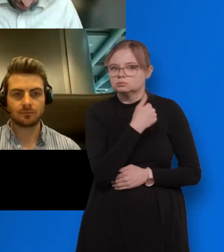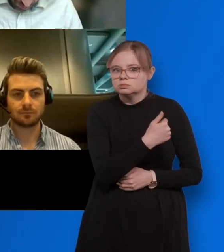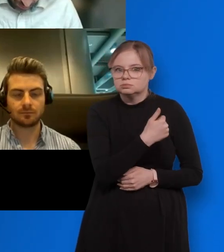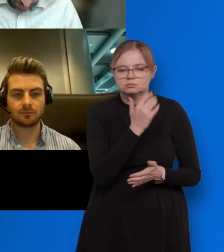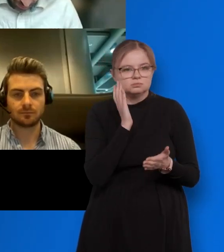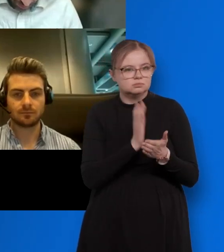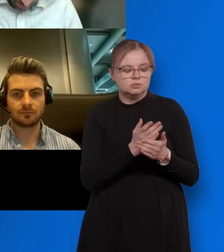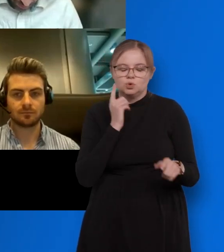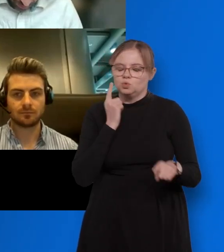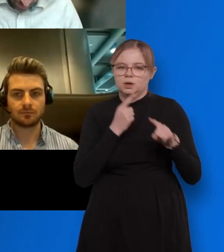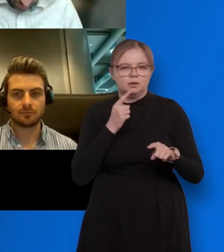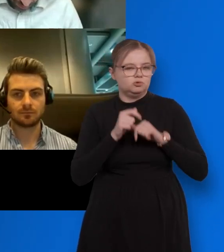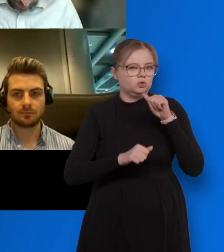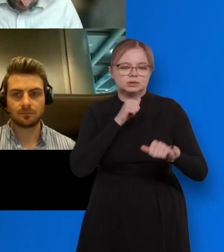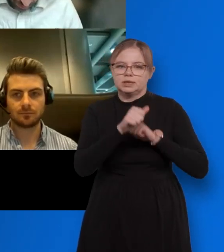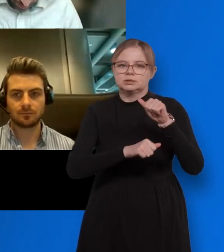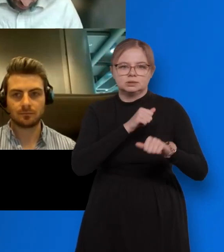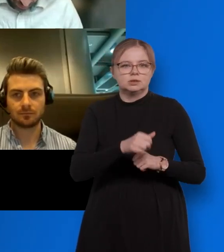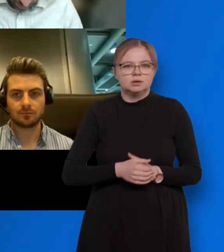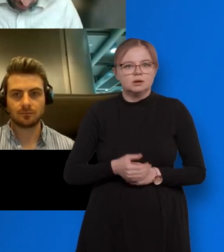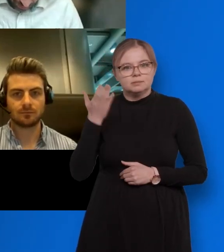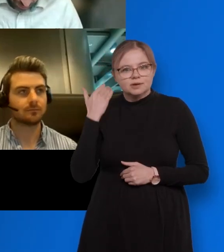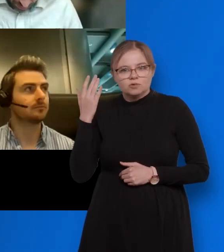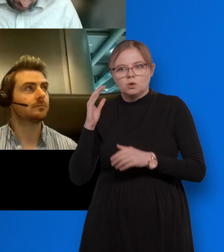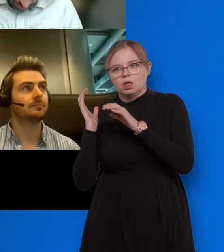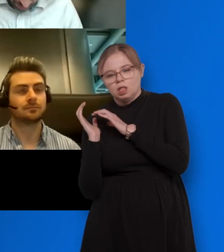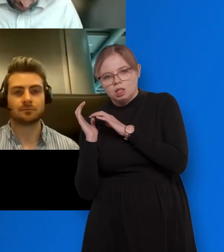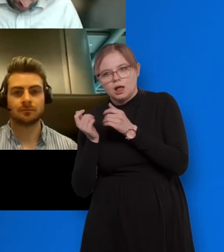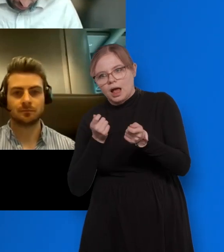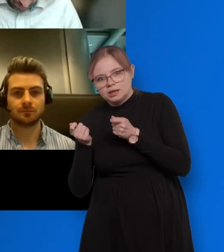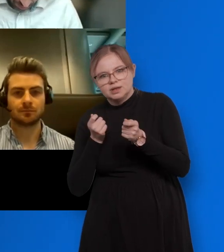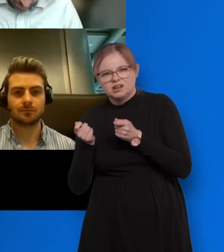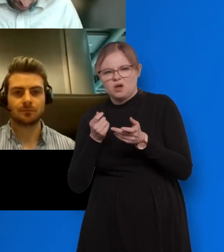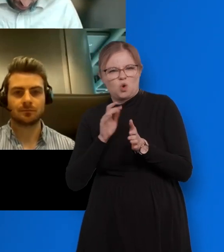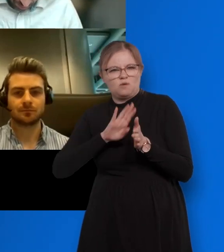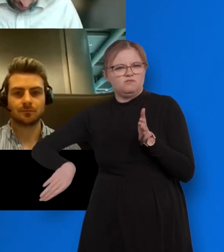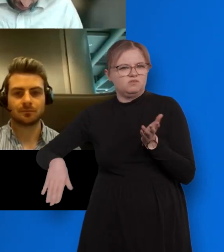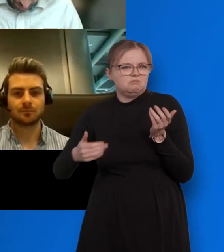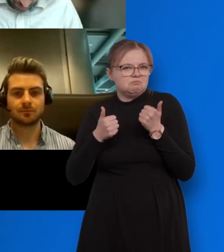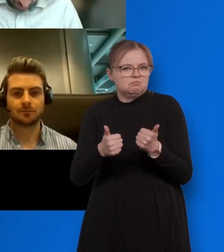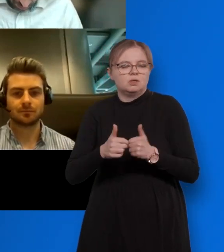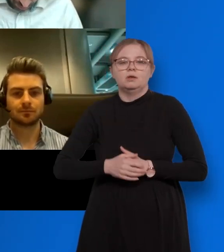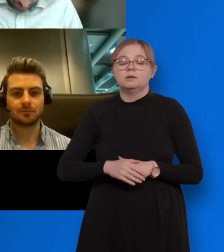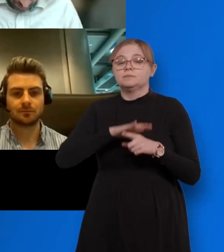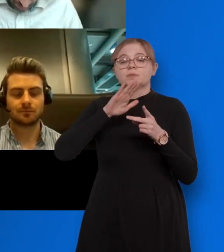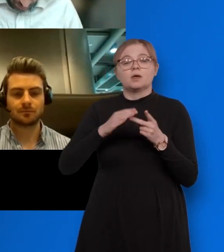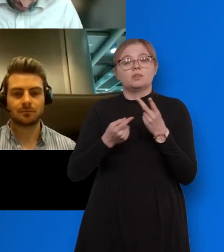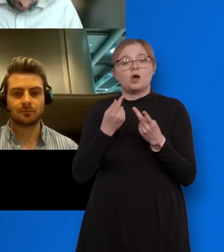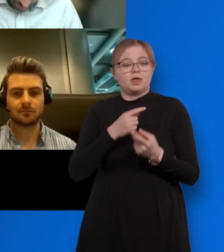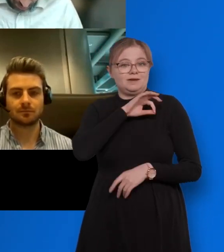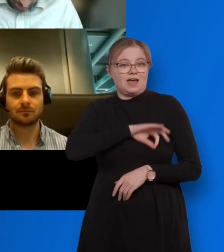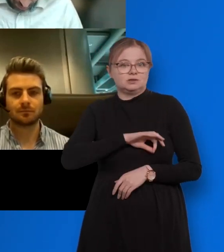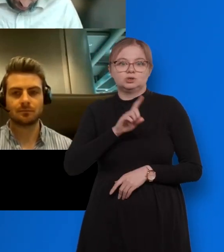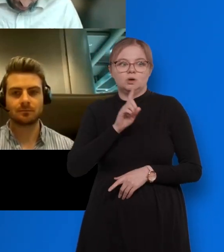very swift process that removes a lot of administration. The other advantage is it also gives us a completely